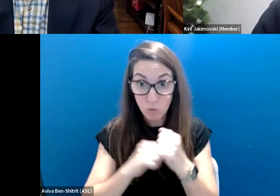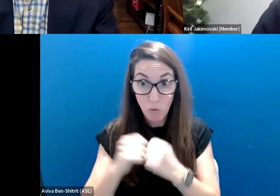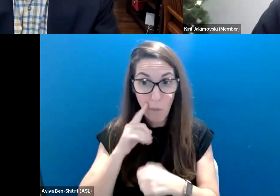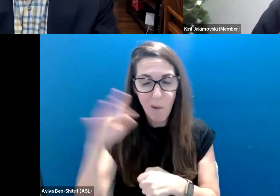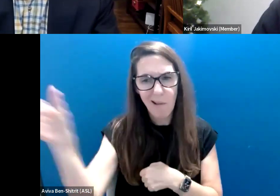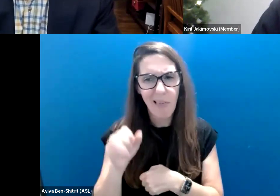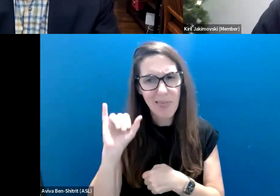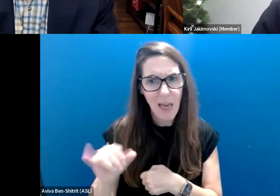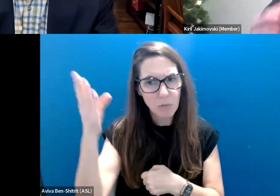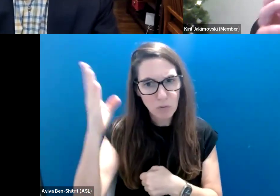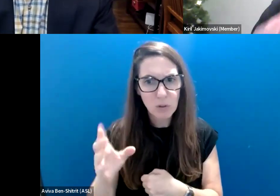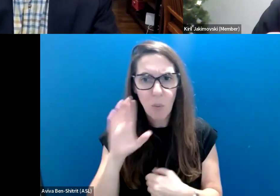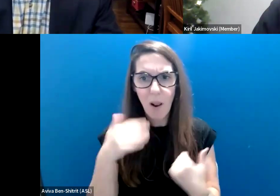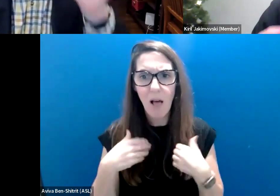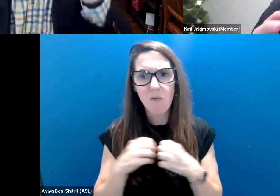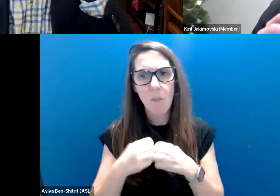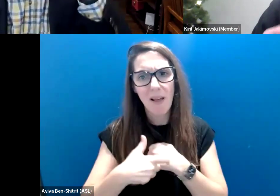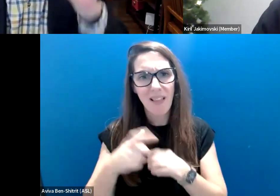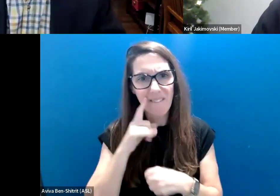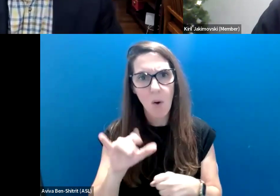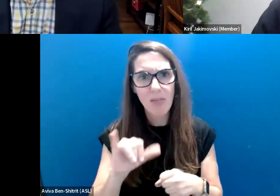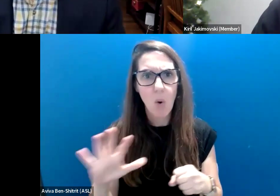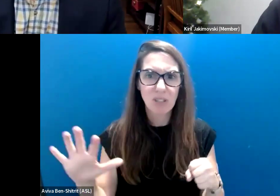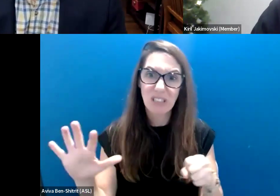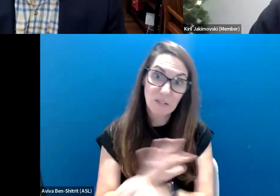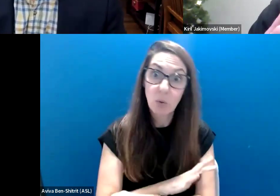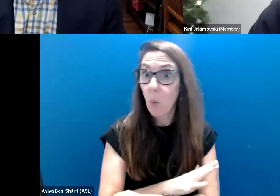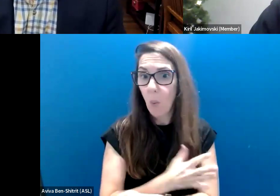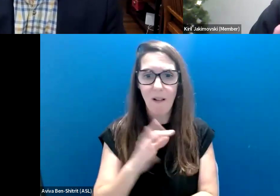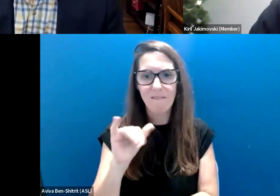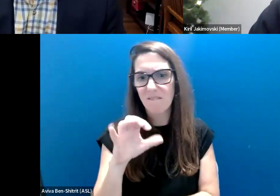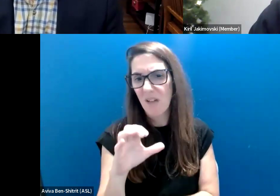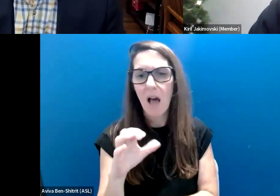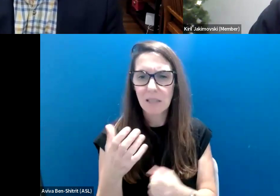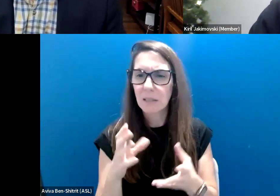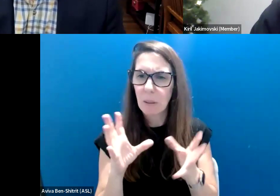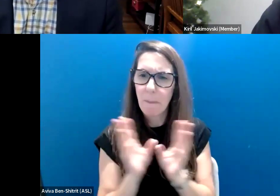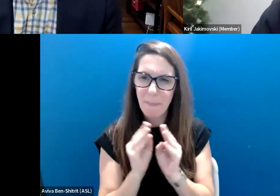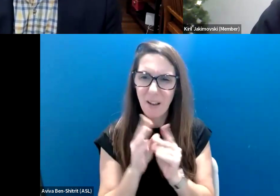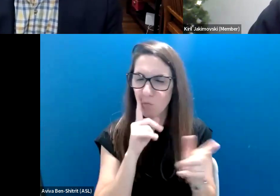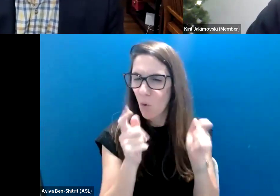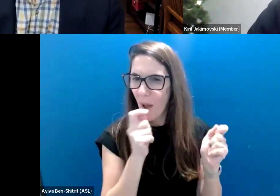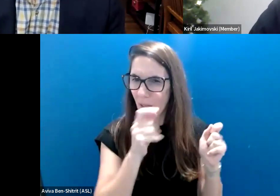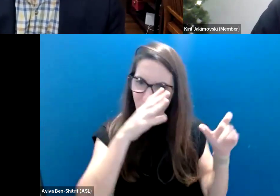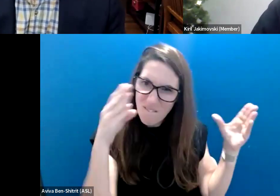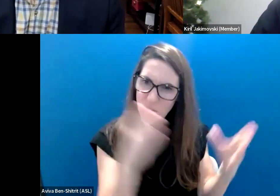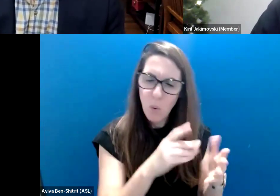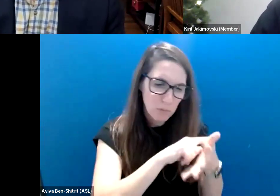as much time for these full-on FAC meetings to handle the things that we need to handle so that we can stay on